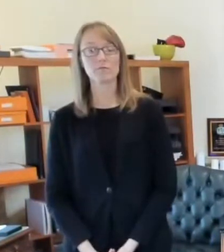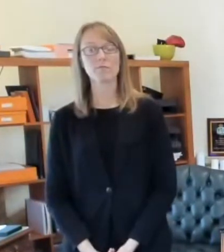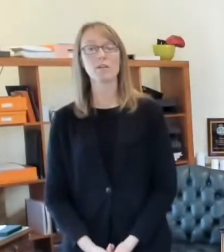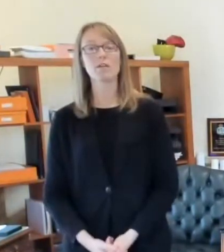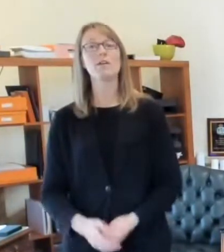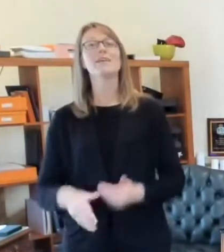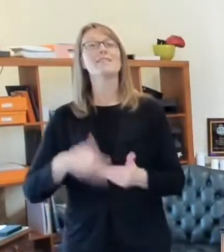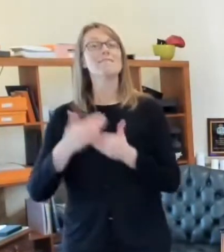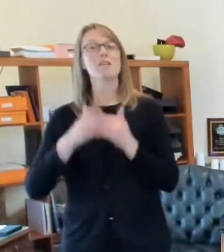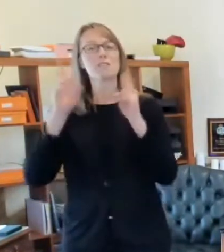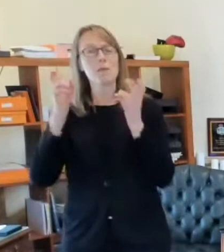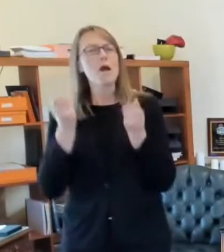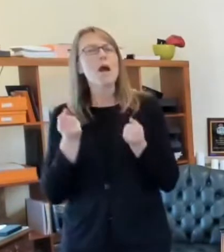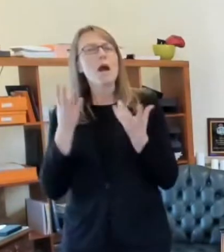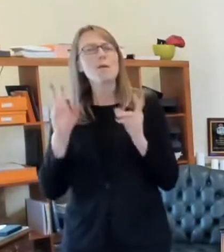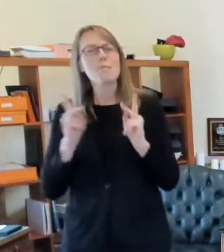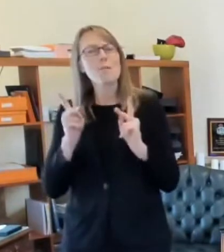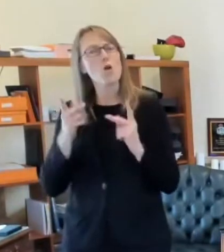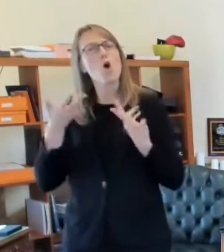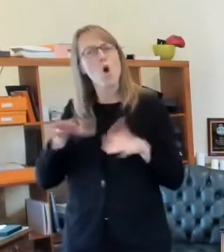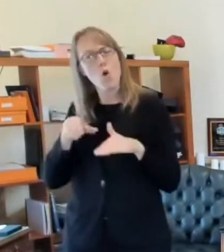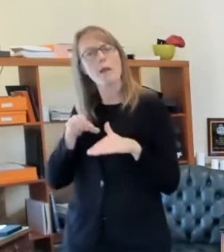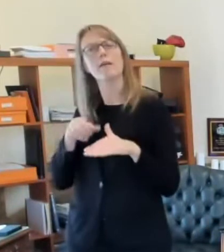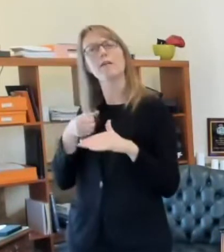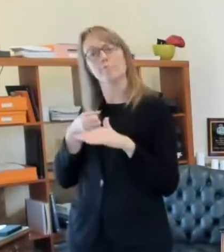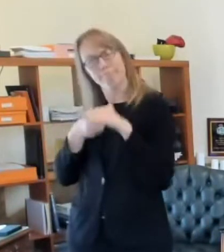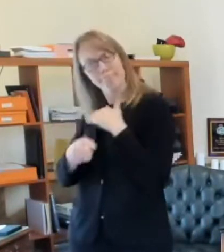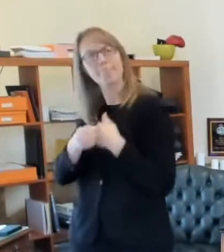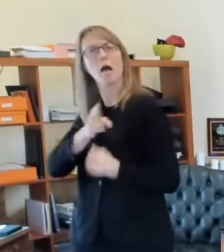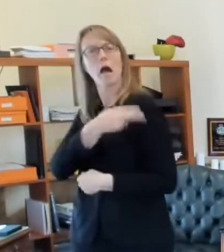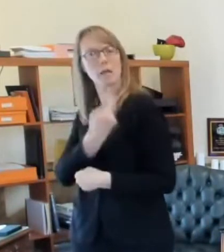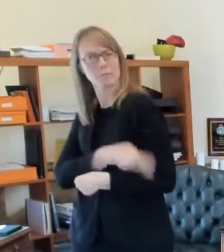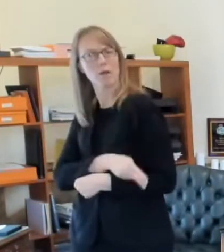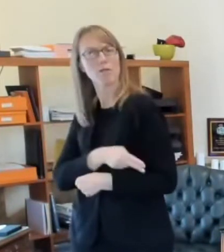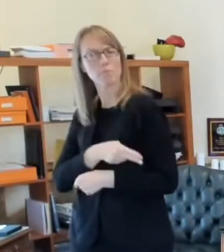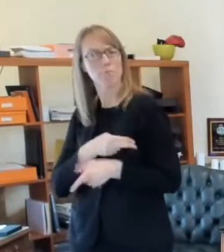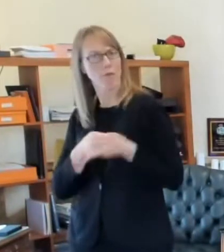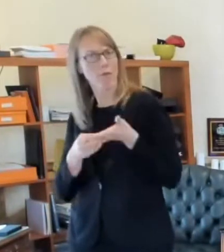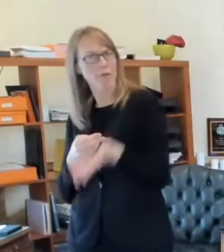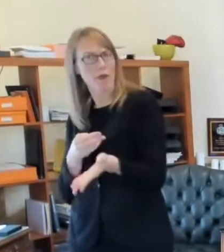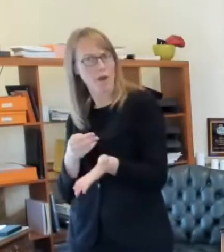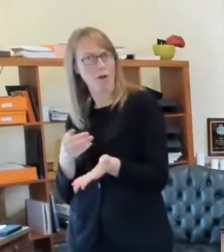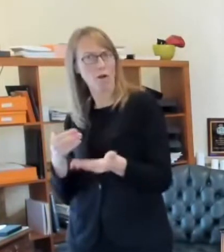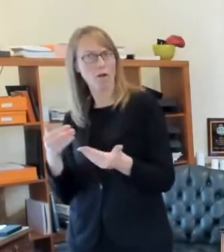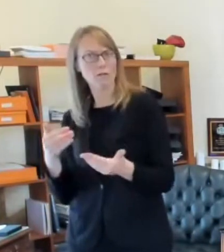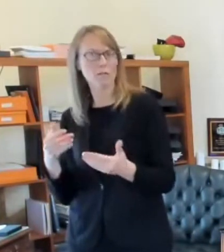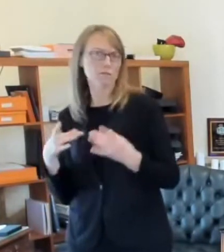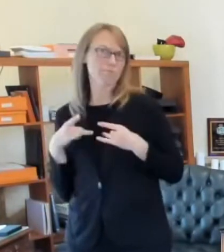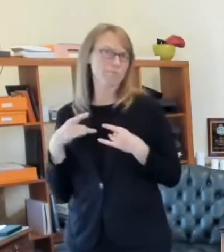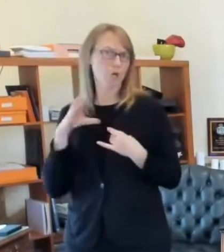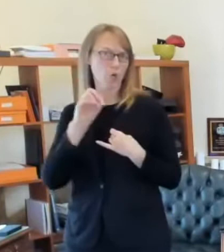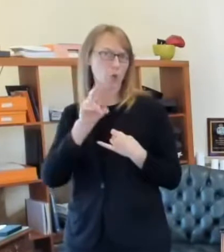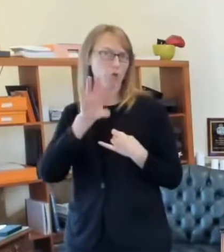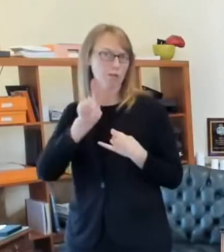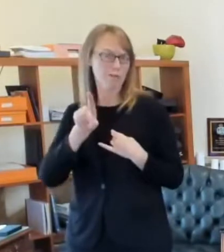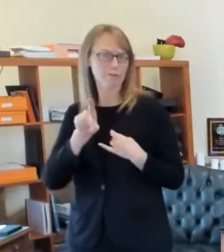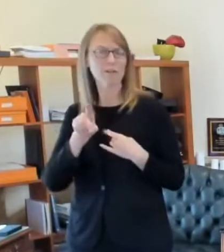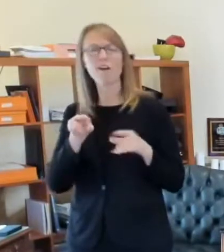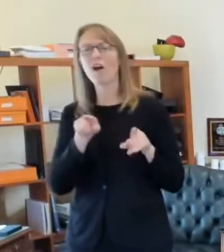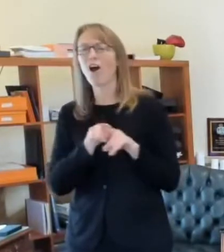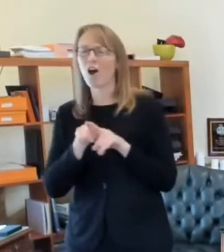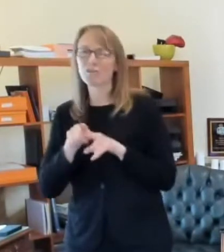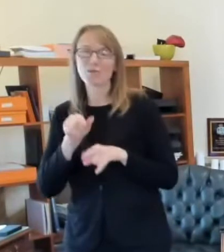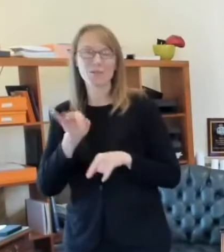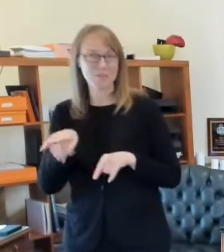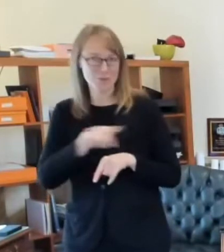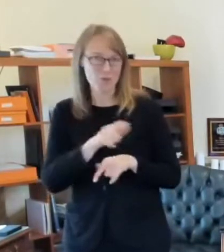hospital. And as you all know, I think if you're a regular viewer, these hospital numbers are 2 days old. So these